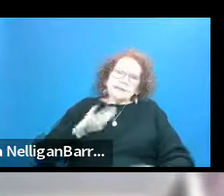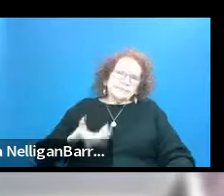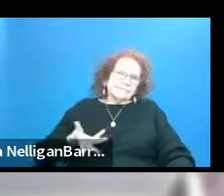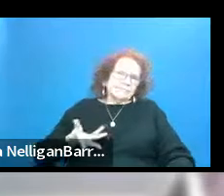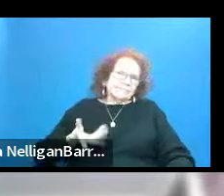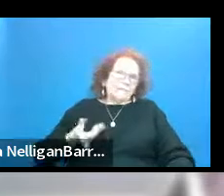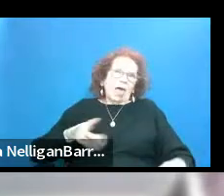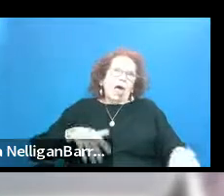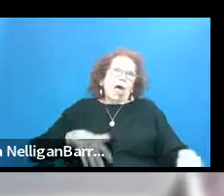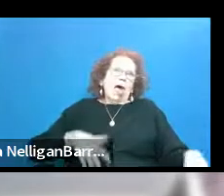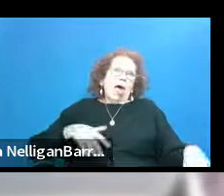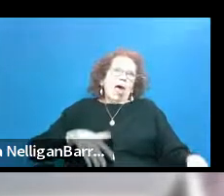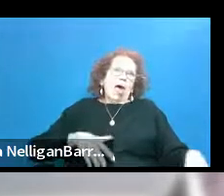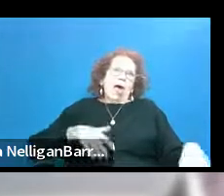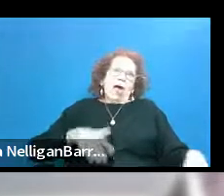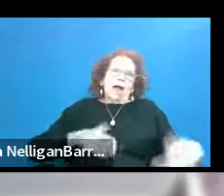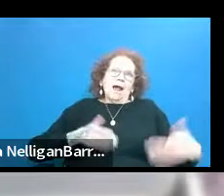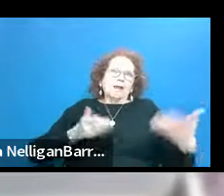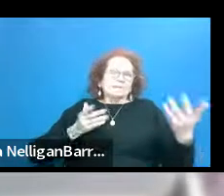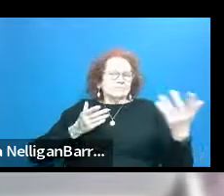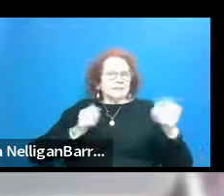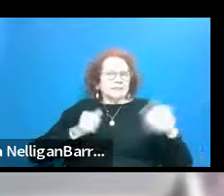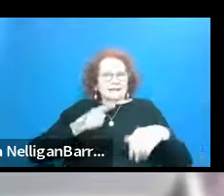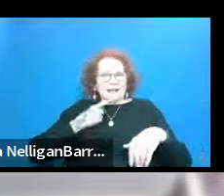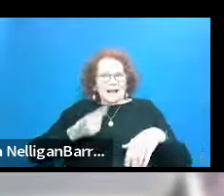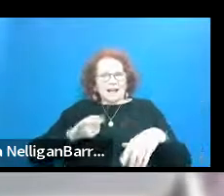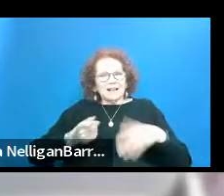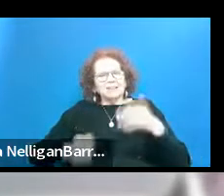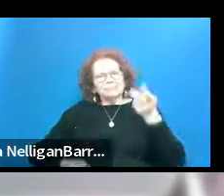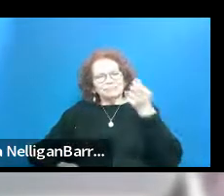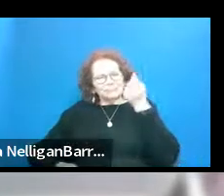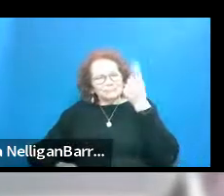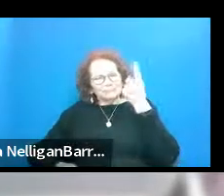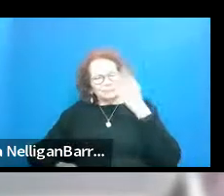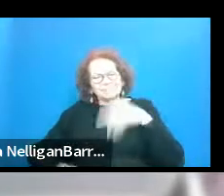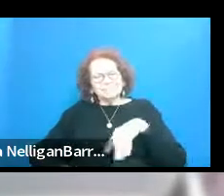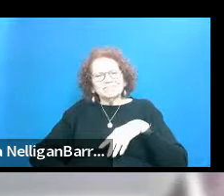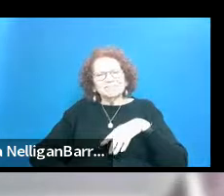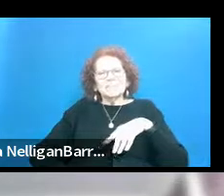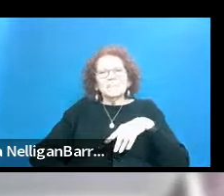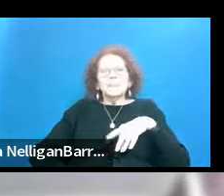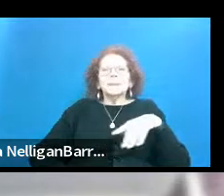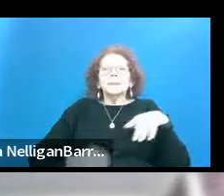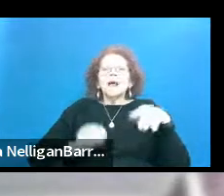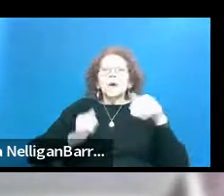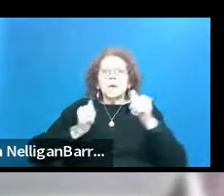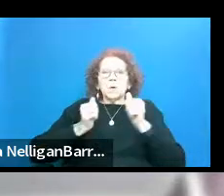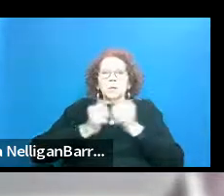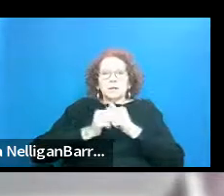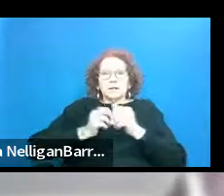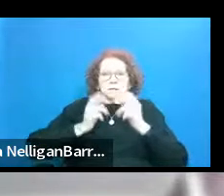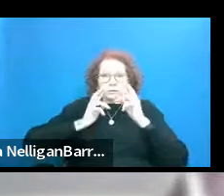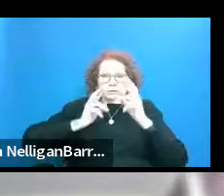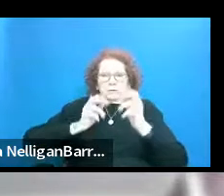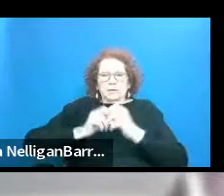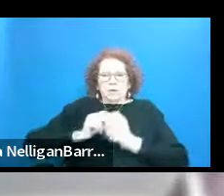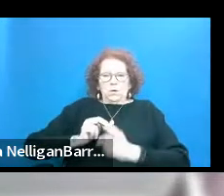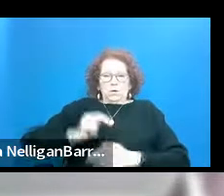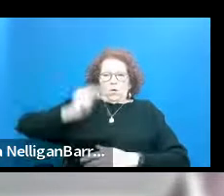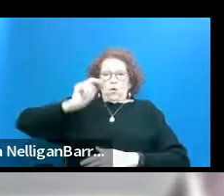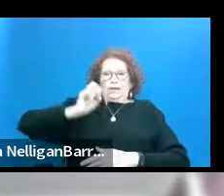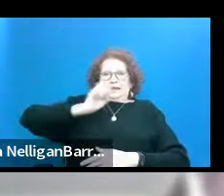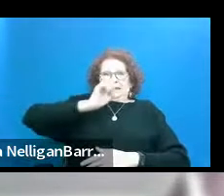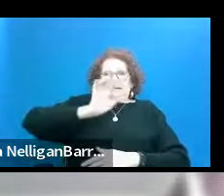I get it. Okay. With respect to our Northeast PAB appointment, we will have